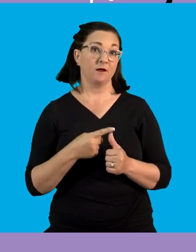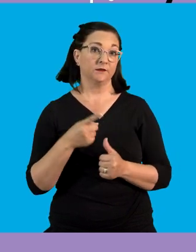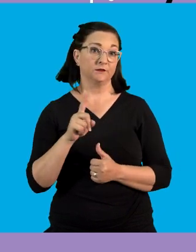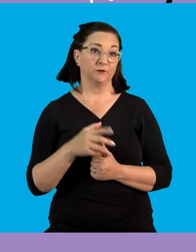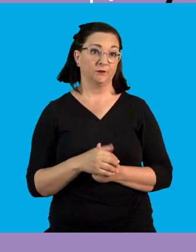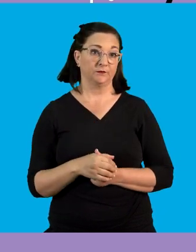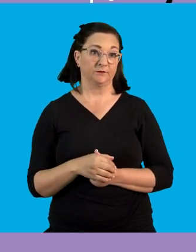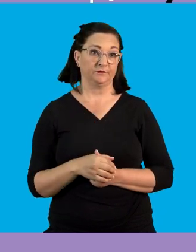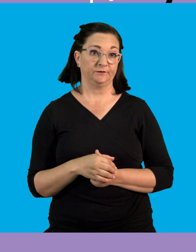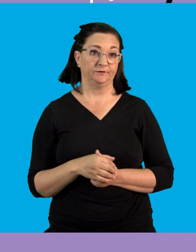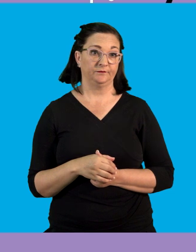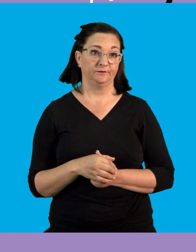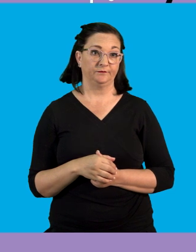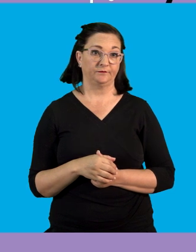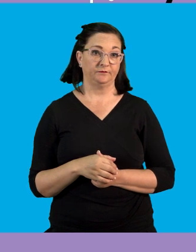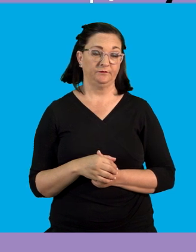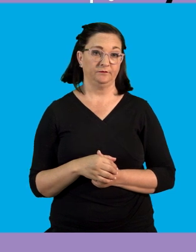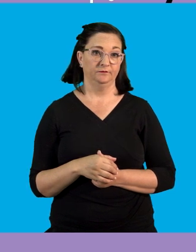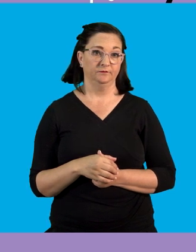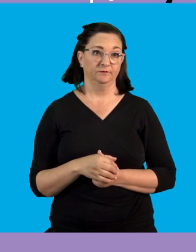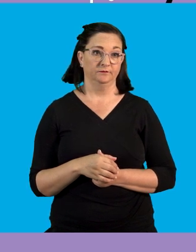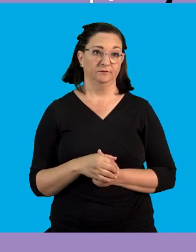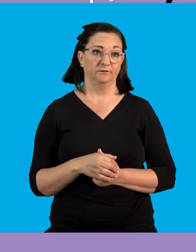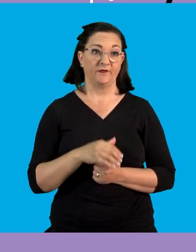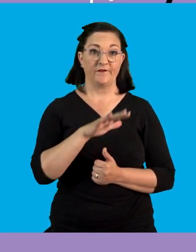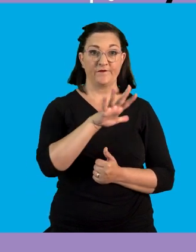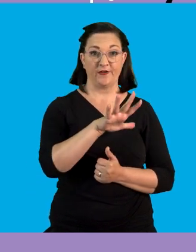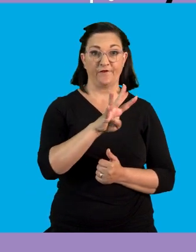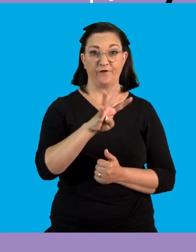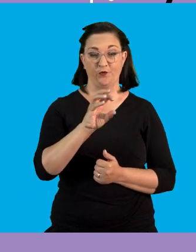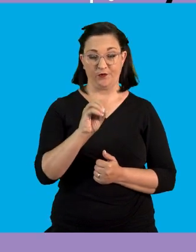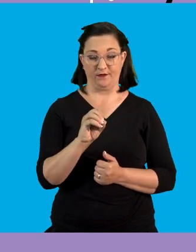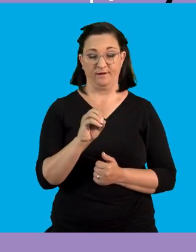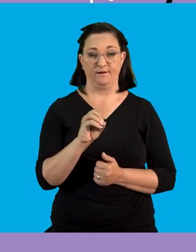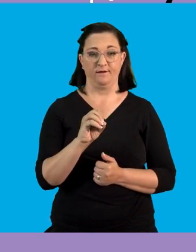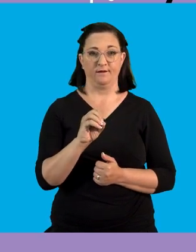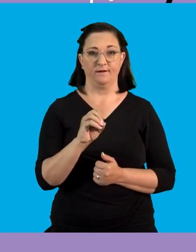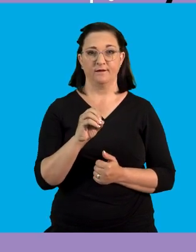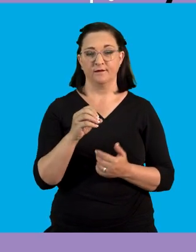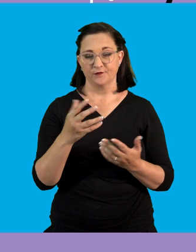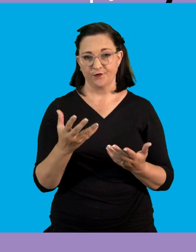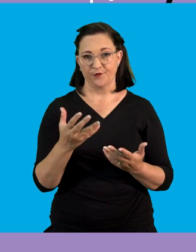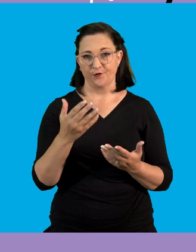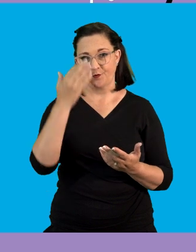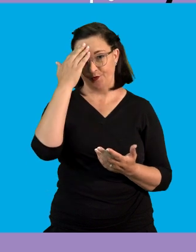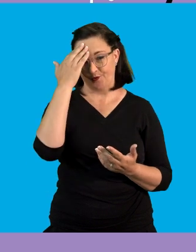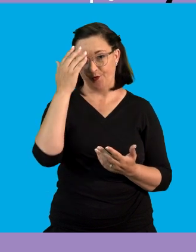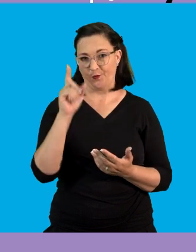plus 180 degrees. And what do we get? 180 plus 180 plus 180 gives